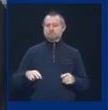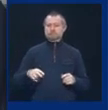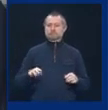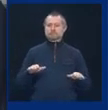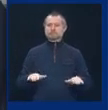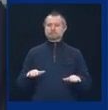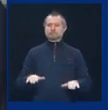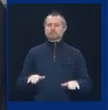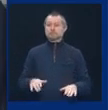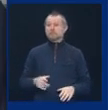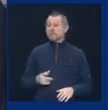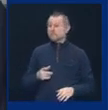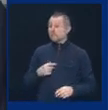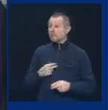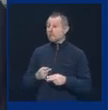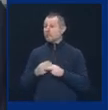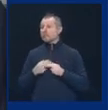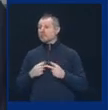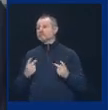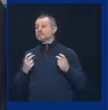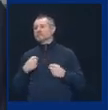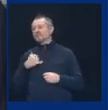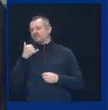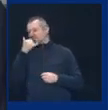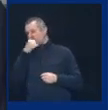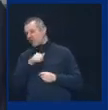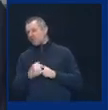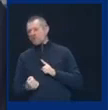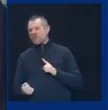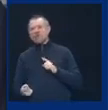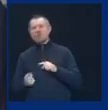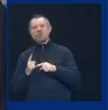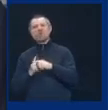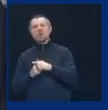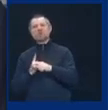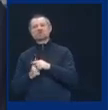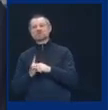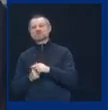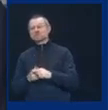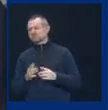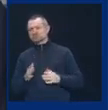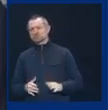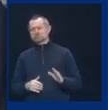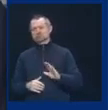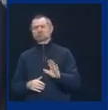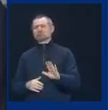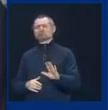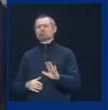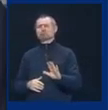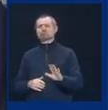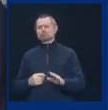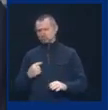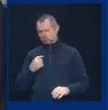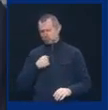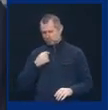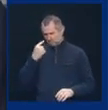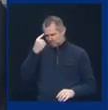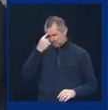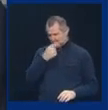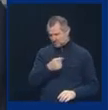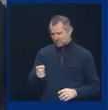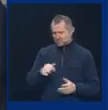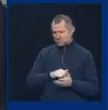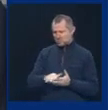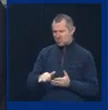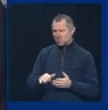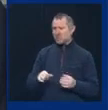And called me a foolish optimist, but I think New Yorkers are capable of getting us to